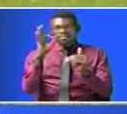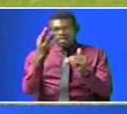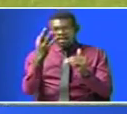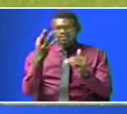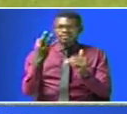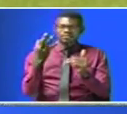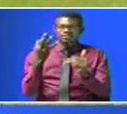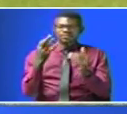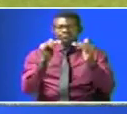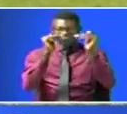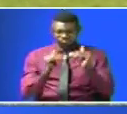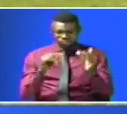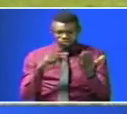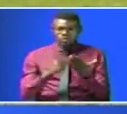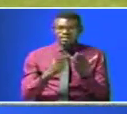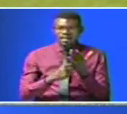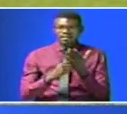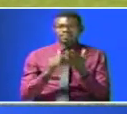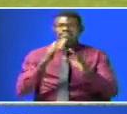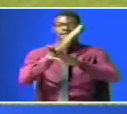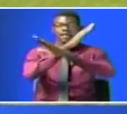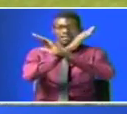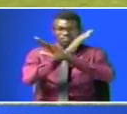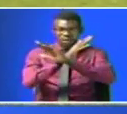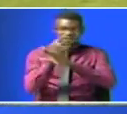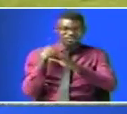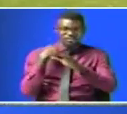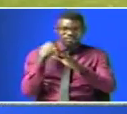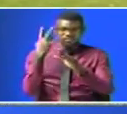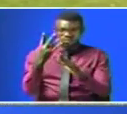place respectively. Zambia, on the other hand, lie fourth with no win whatsoever.